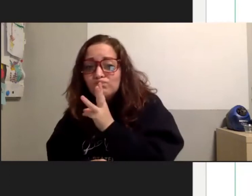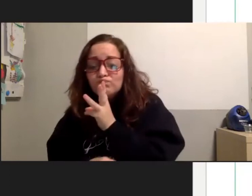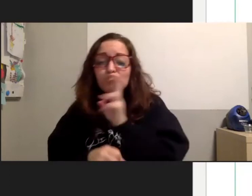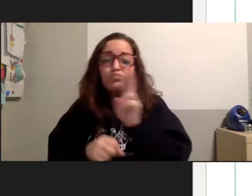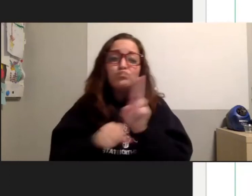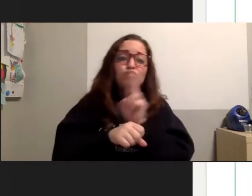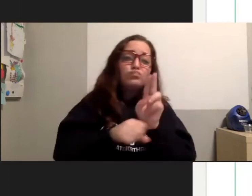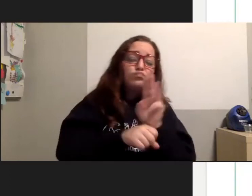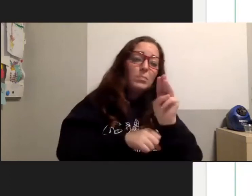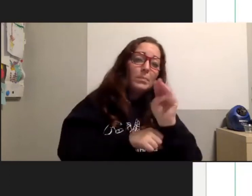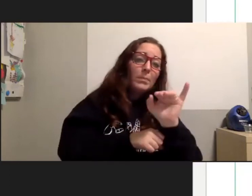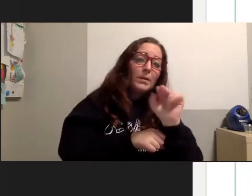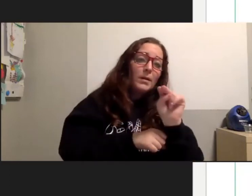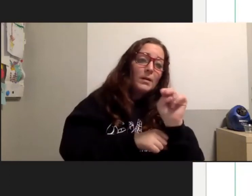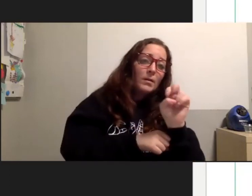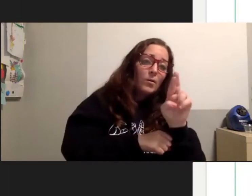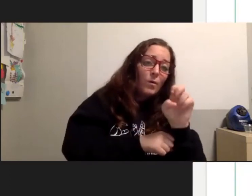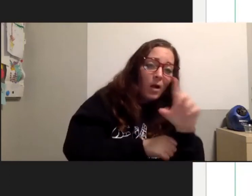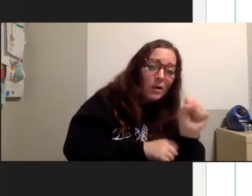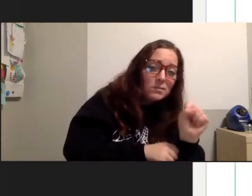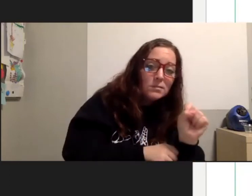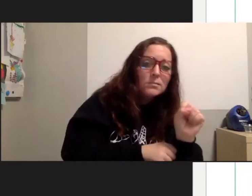minerals